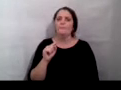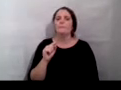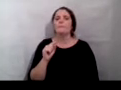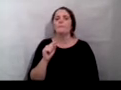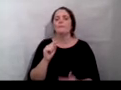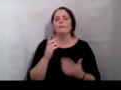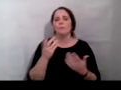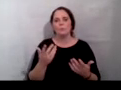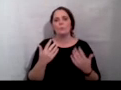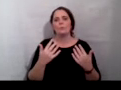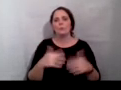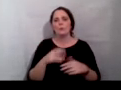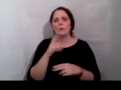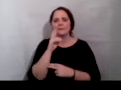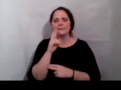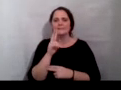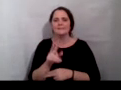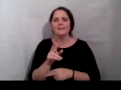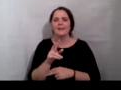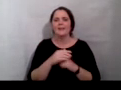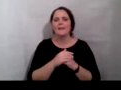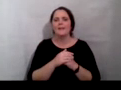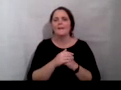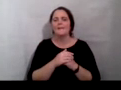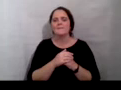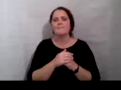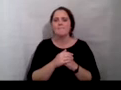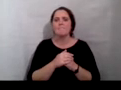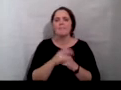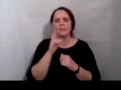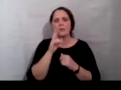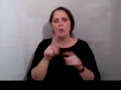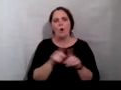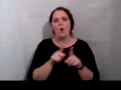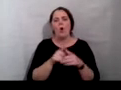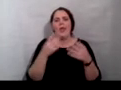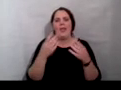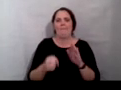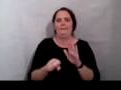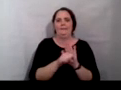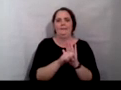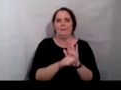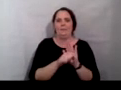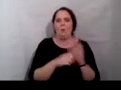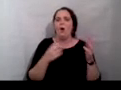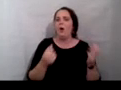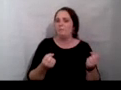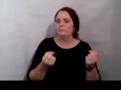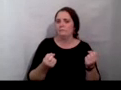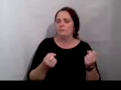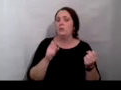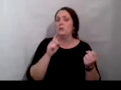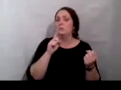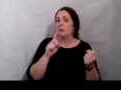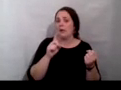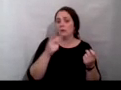see here that it almost feels like she's working with a particular symbology, but to